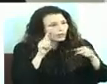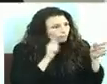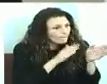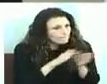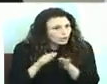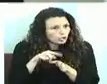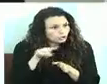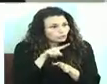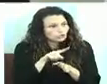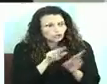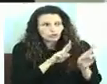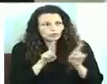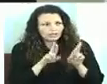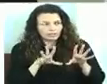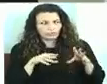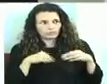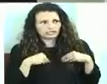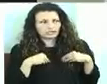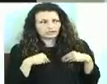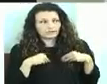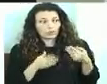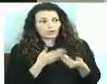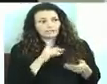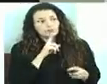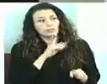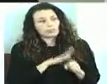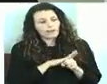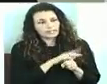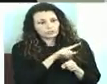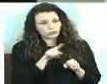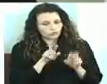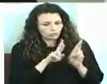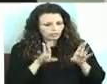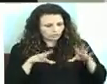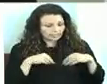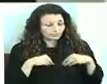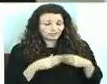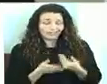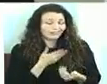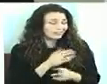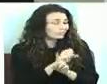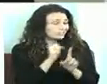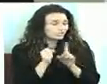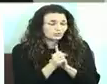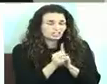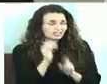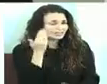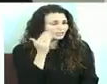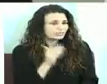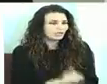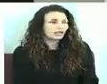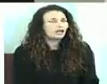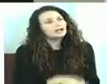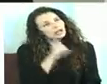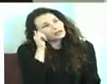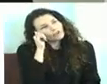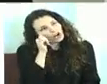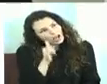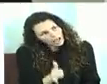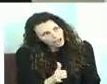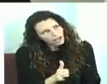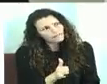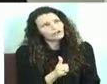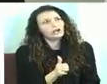to receive what's promised to you. And even though situations may seem like they take forever to